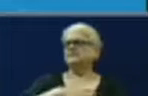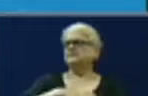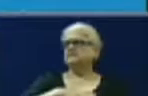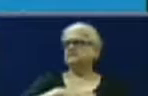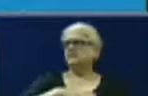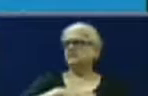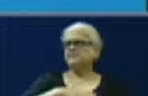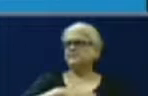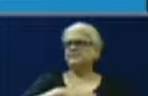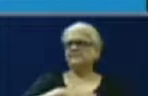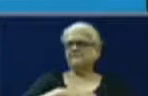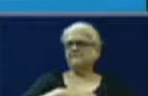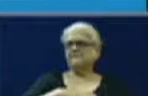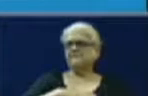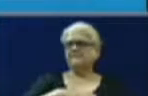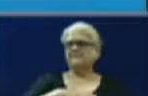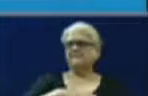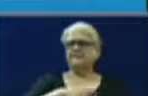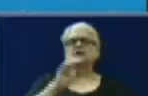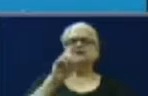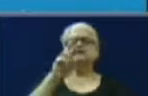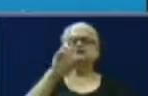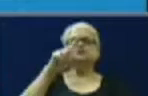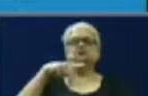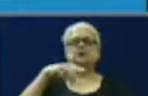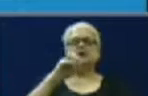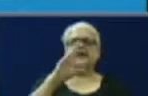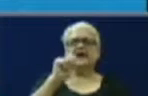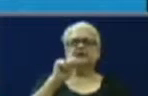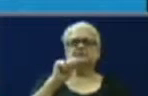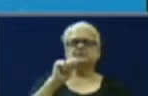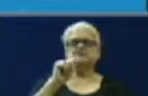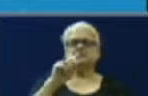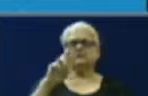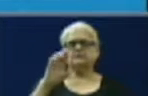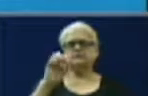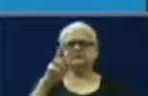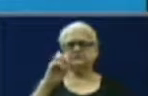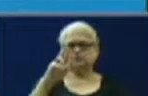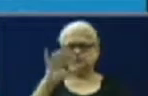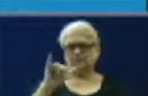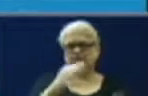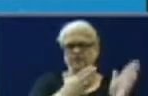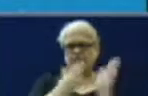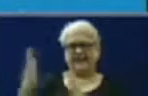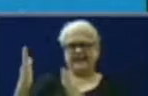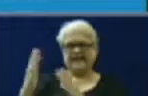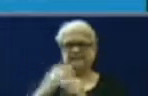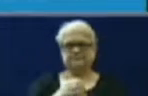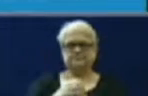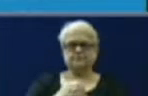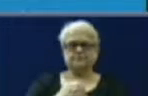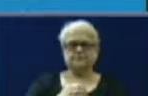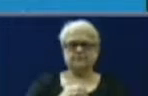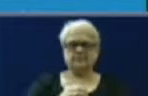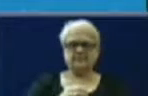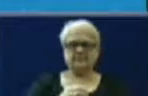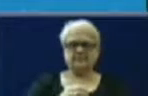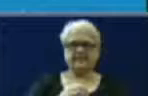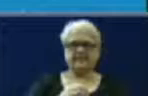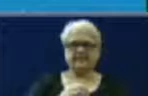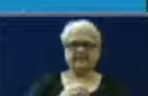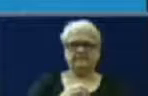Okay, to the dropout recovery plan. We started back in the spring of MAS identified our dropouts that